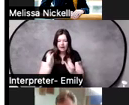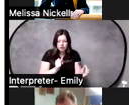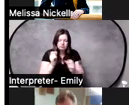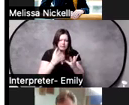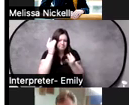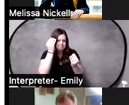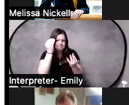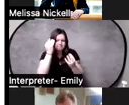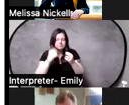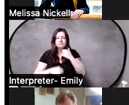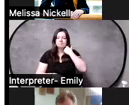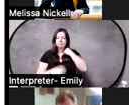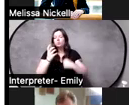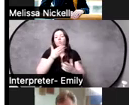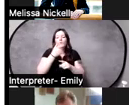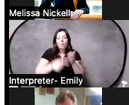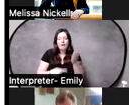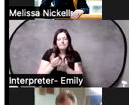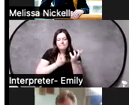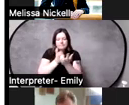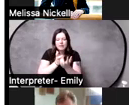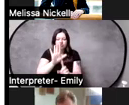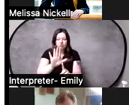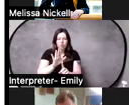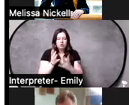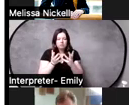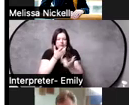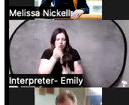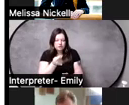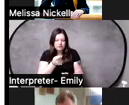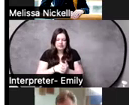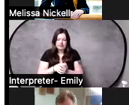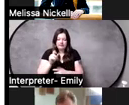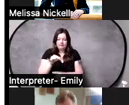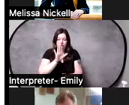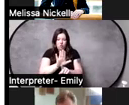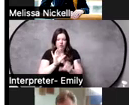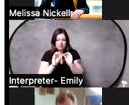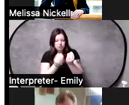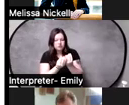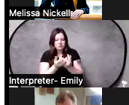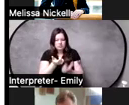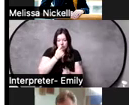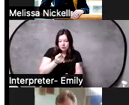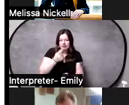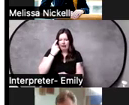an institute that's eligible for R16 funding, I would definitely explore this funding opportunity.